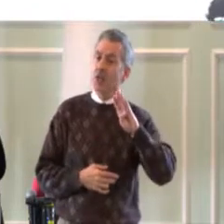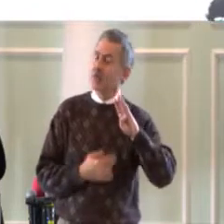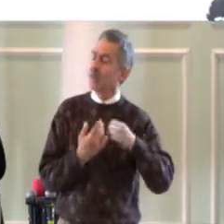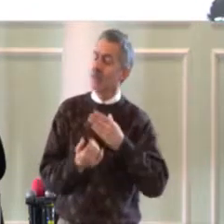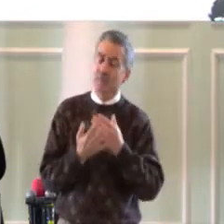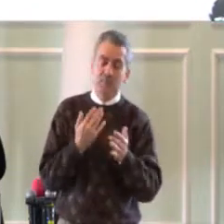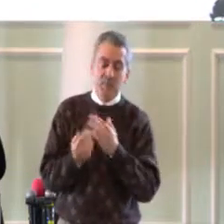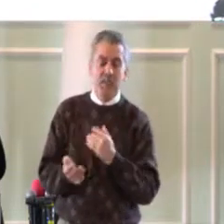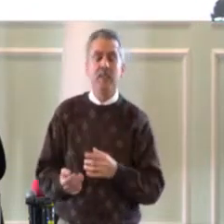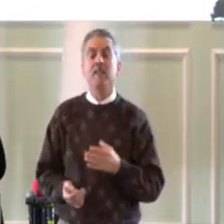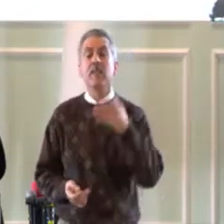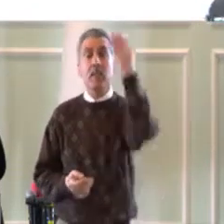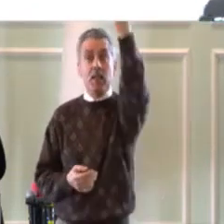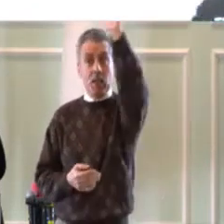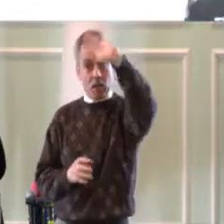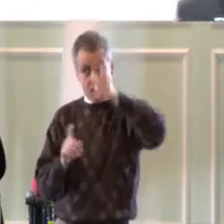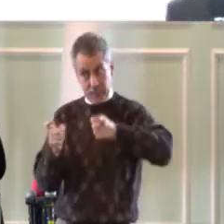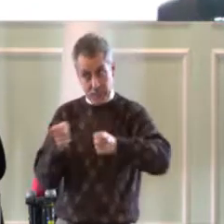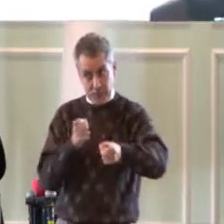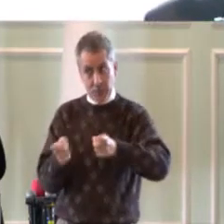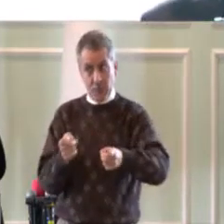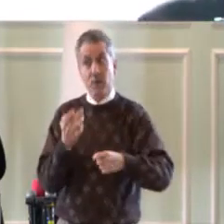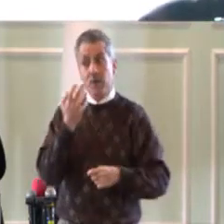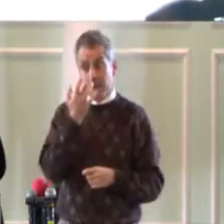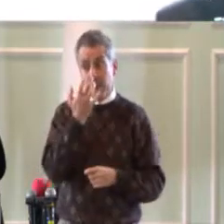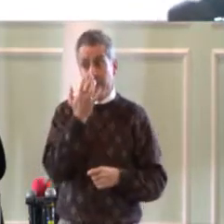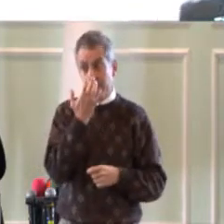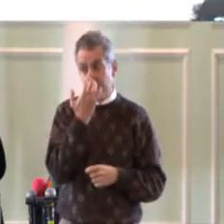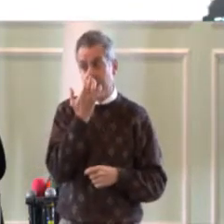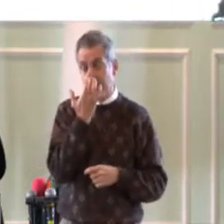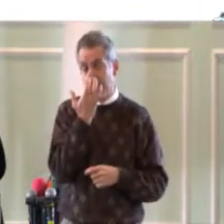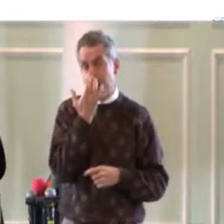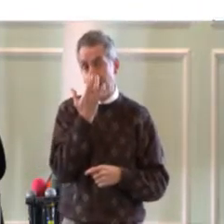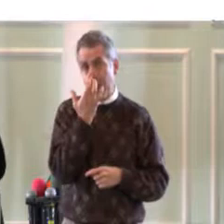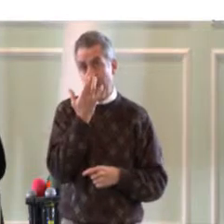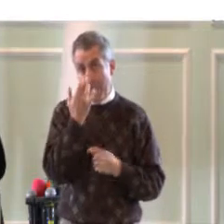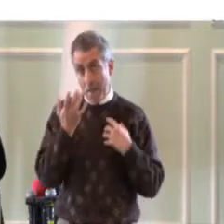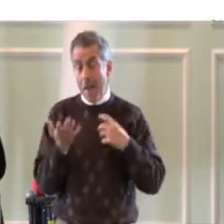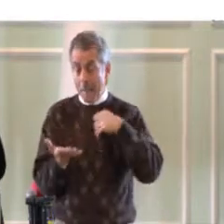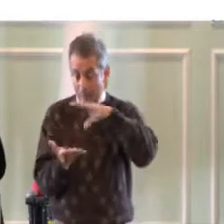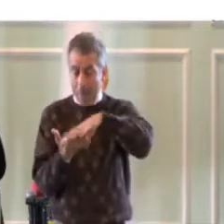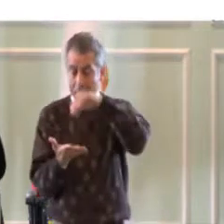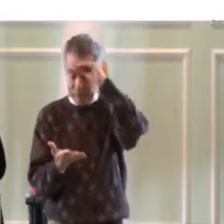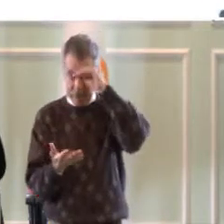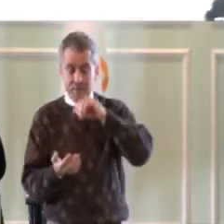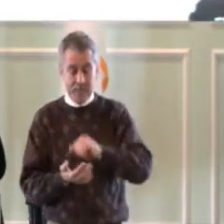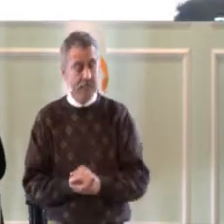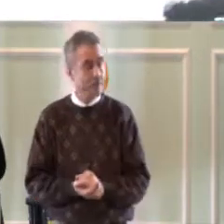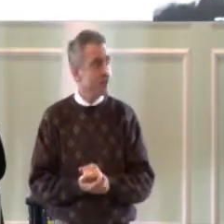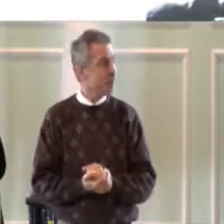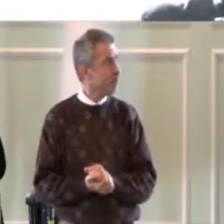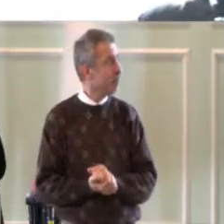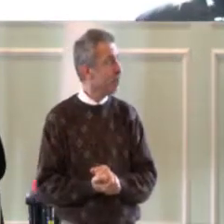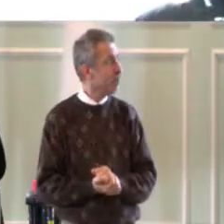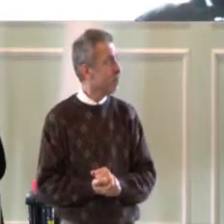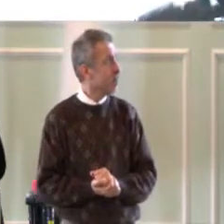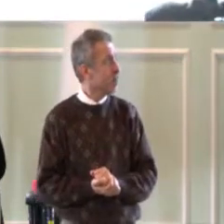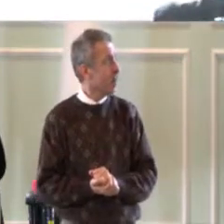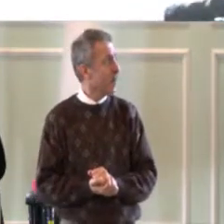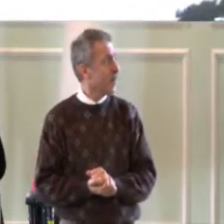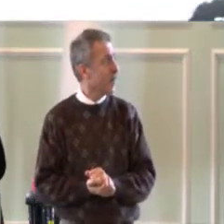charge. Amen? We have to believe that. We have to accept that. The third point is